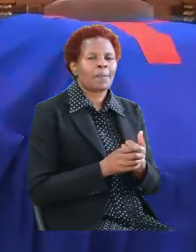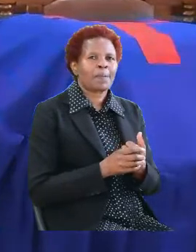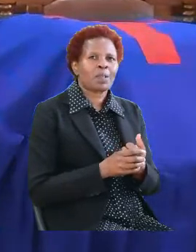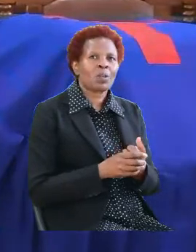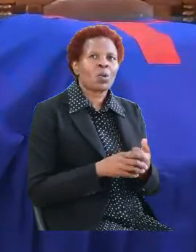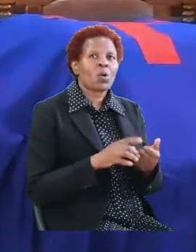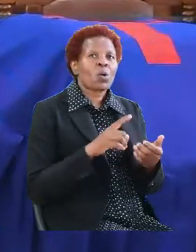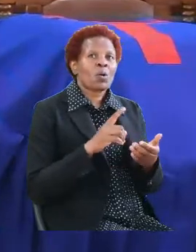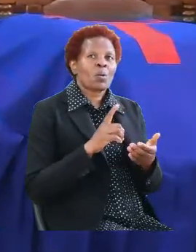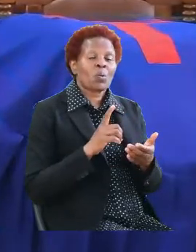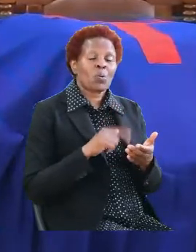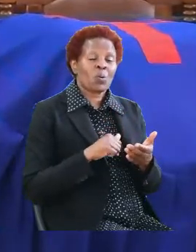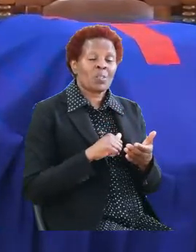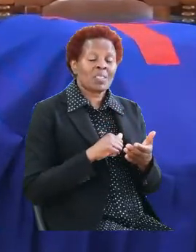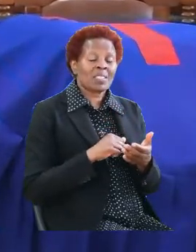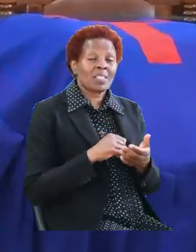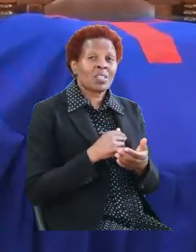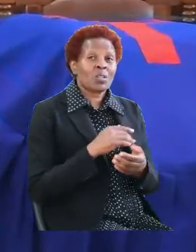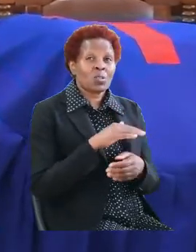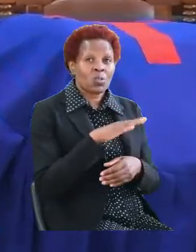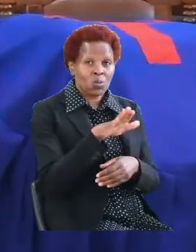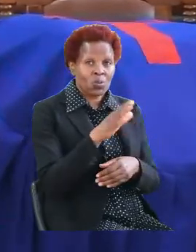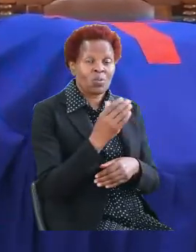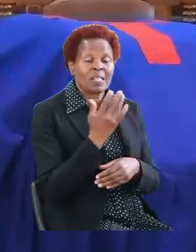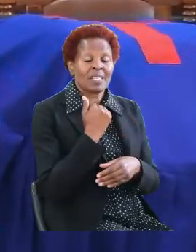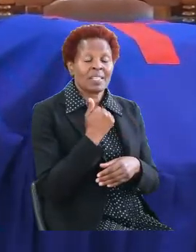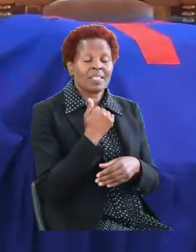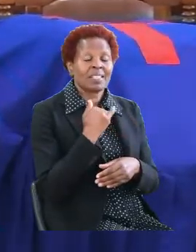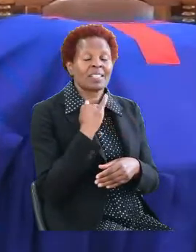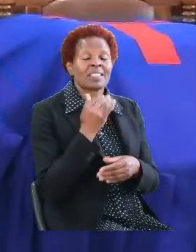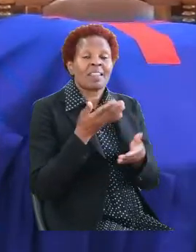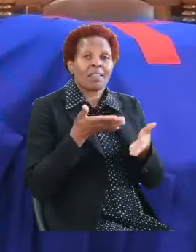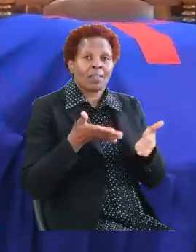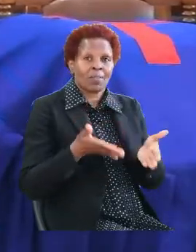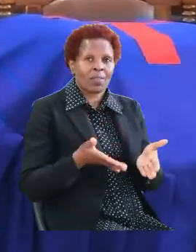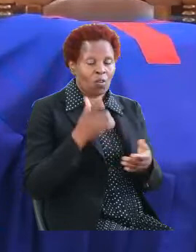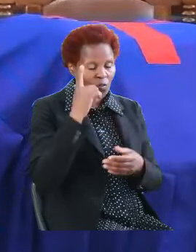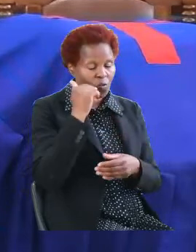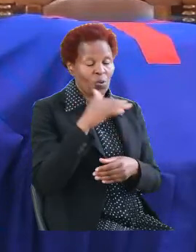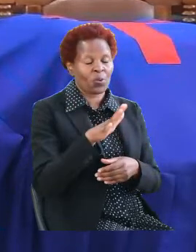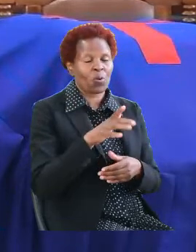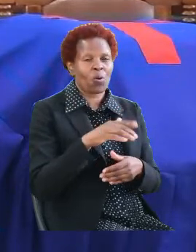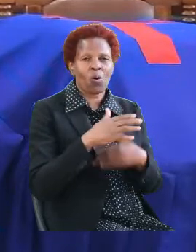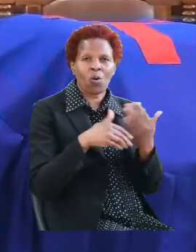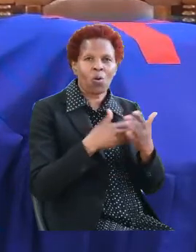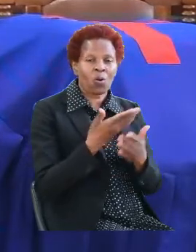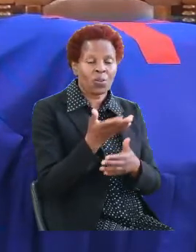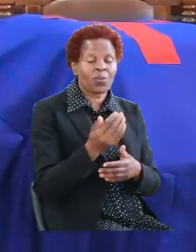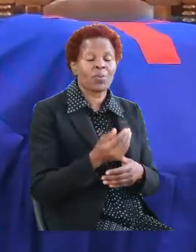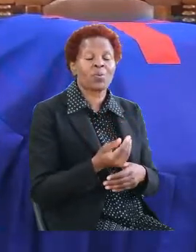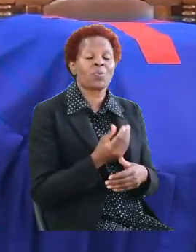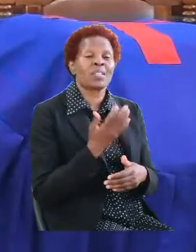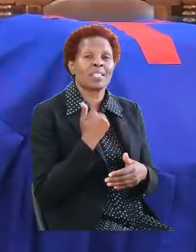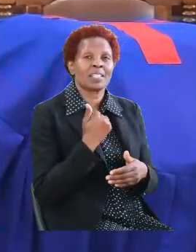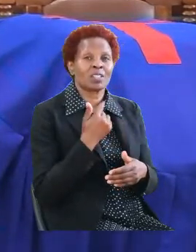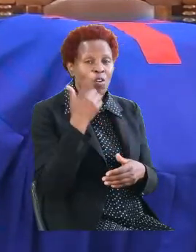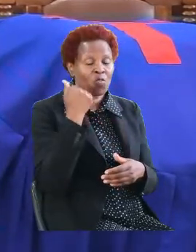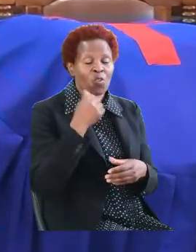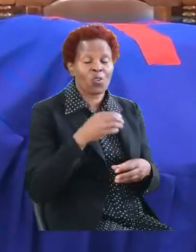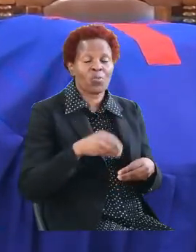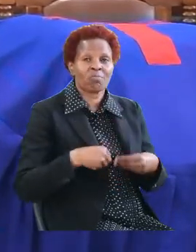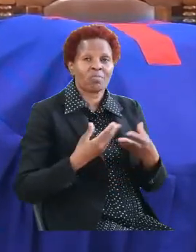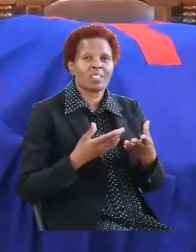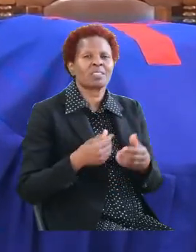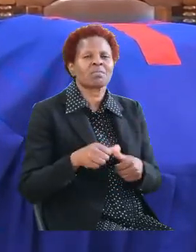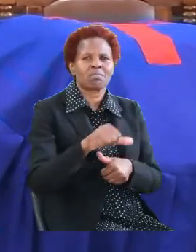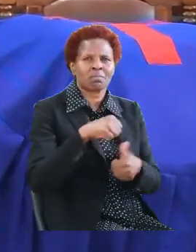Whatever thing that we need is within us. Whatever thing that you need for the grace of provision is around